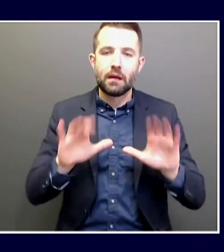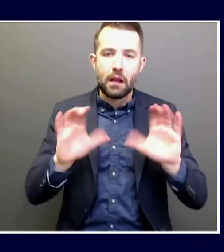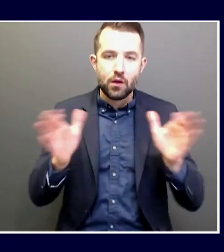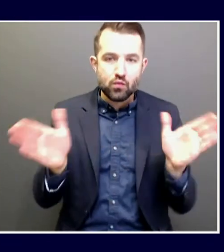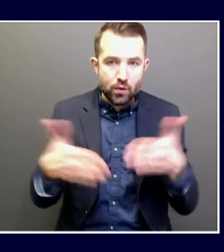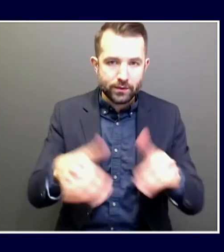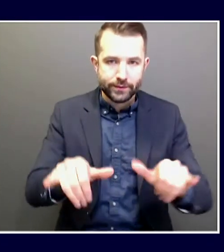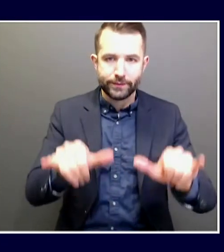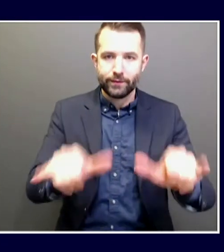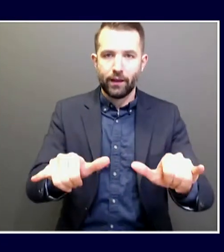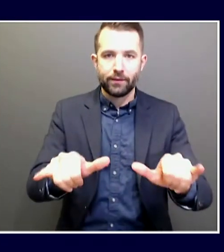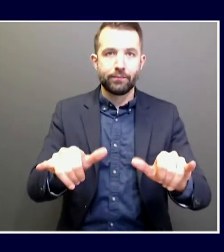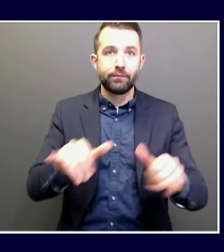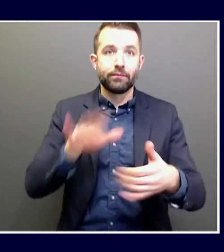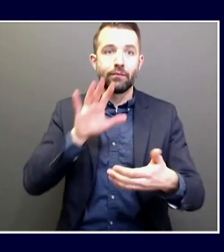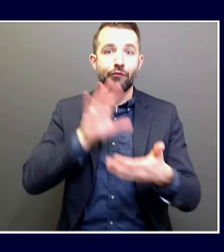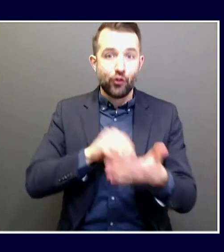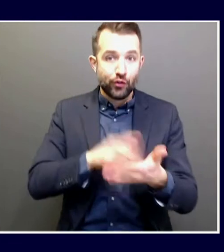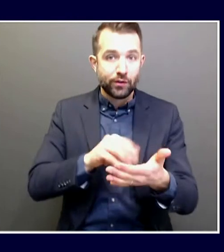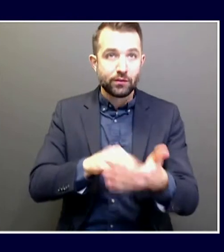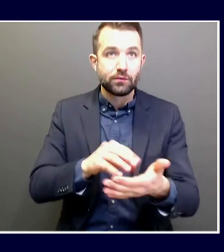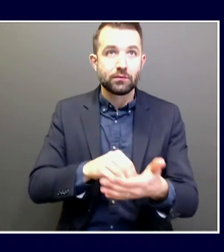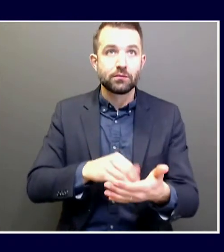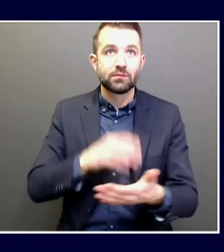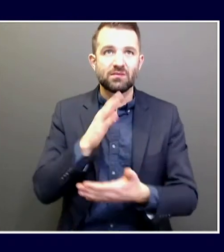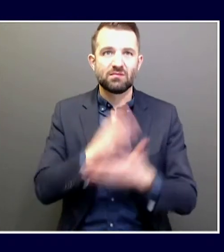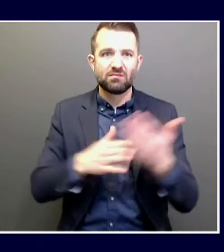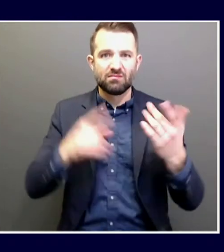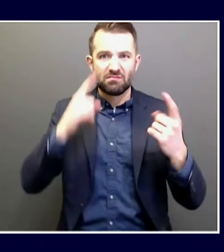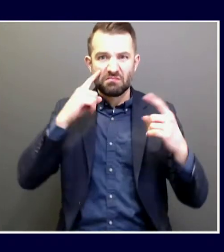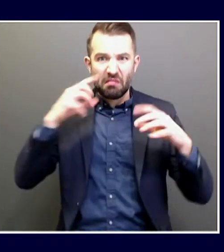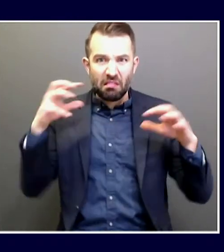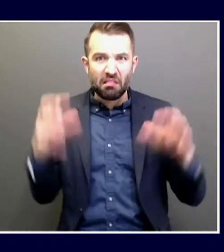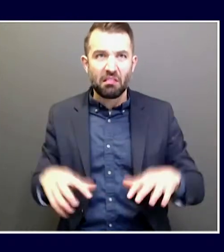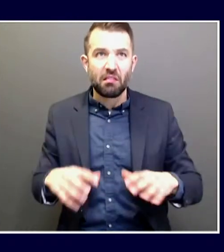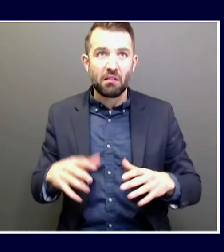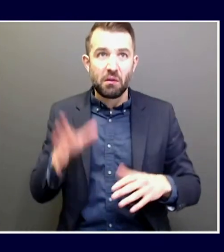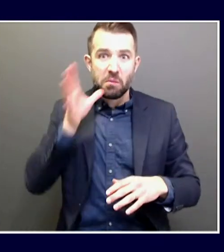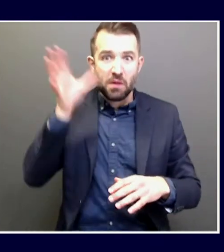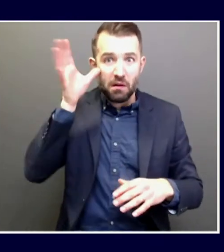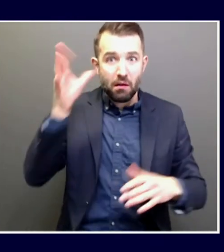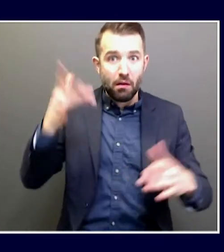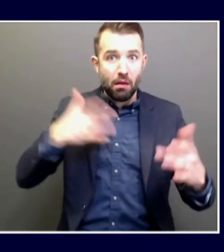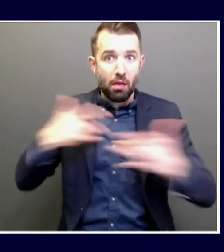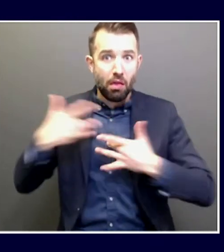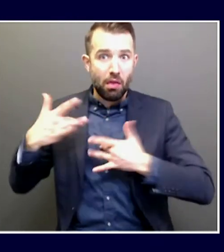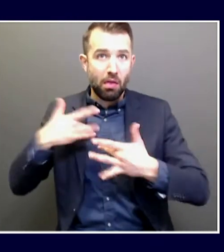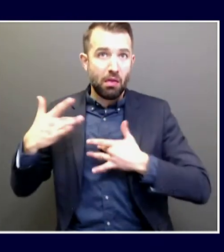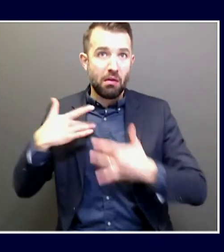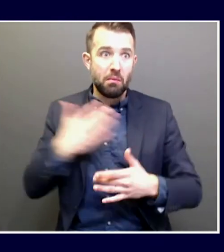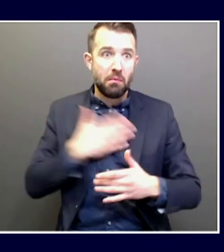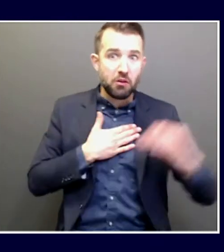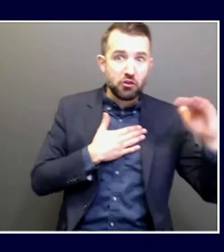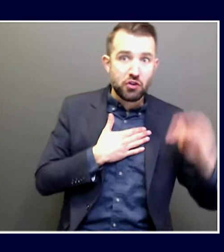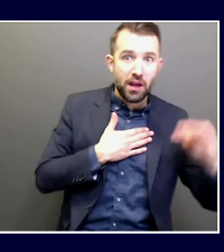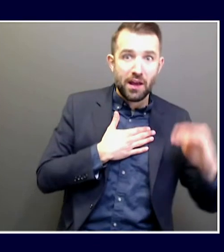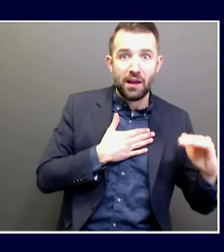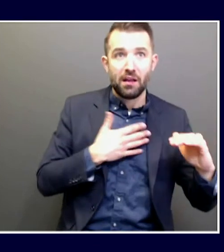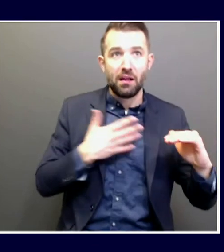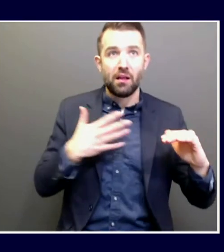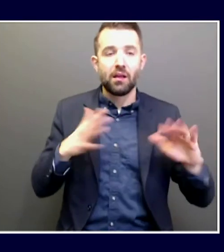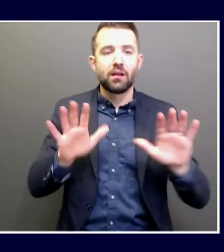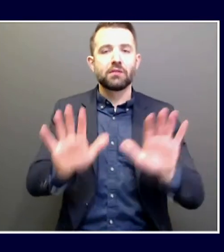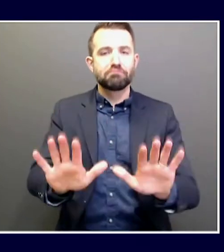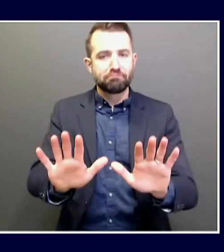as a surprise, and understandably, many parents out there will be worried about their child. What can you do to